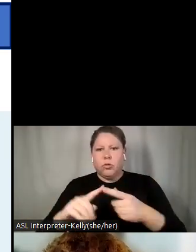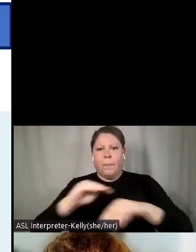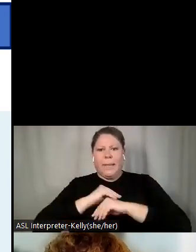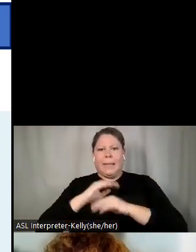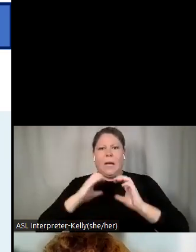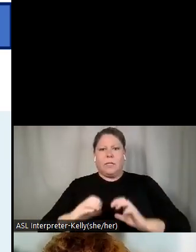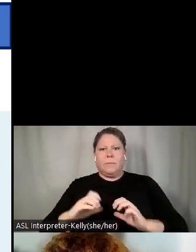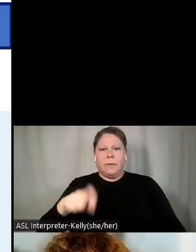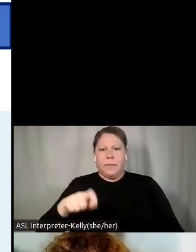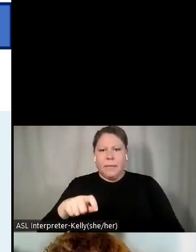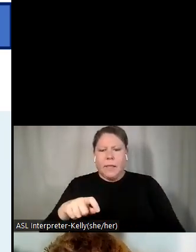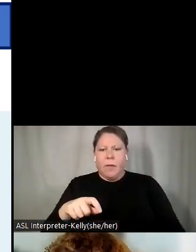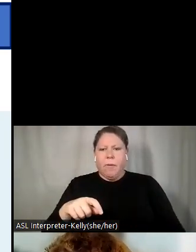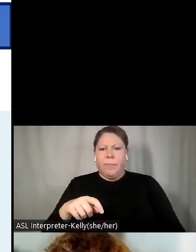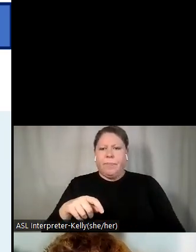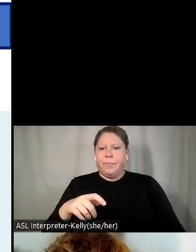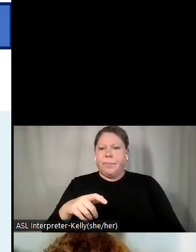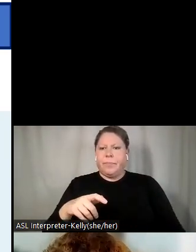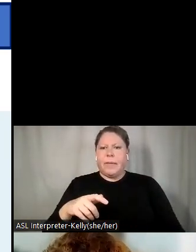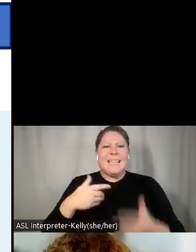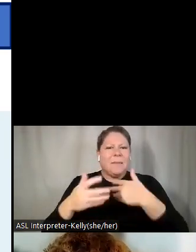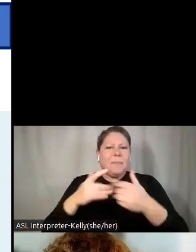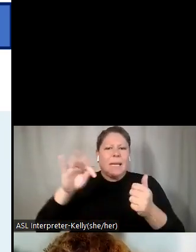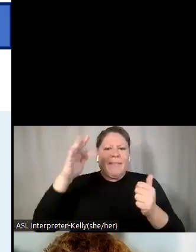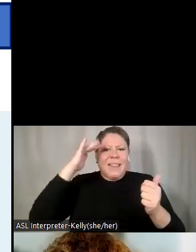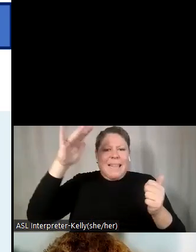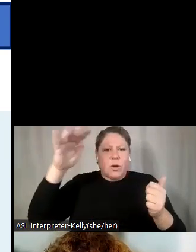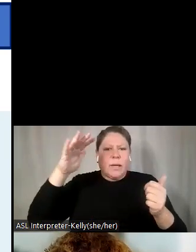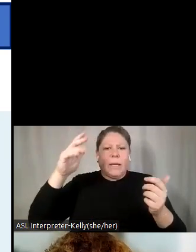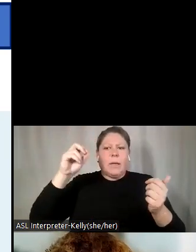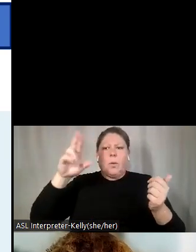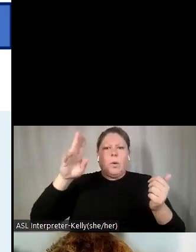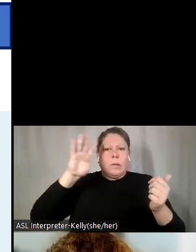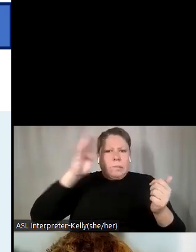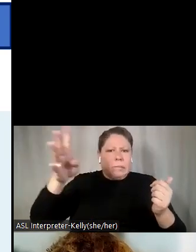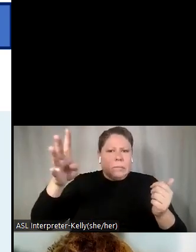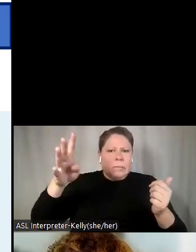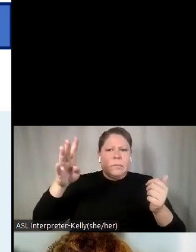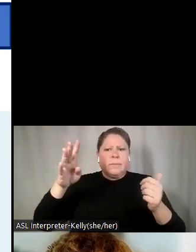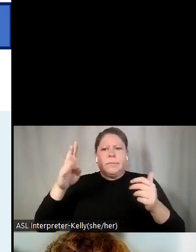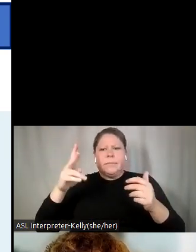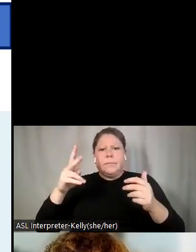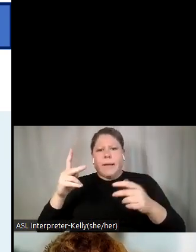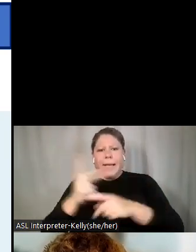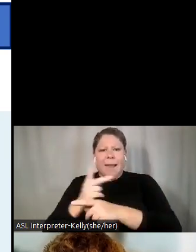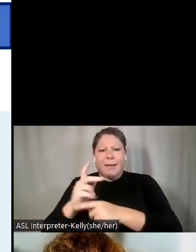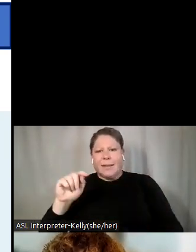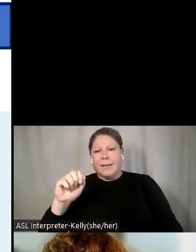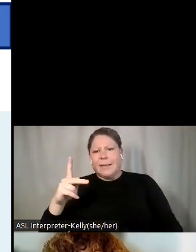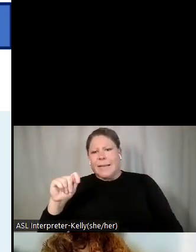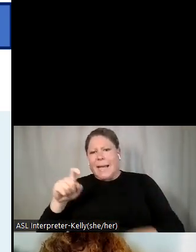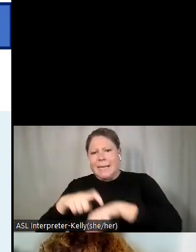demand? Even if it's a theoretical number that you arrive at by calculating your tact time, or a number that may